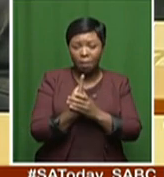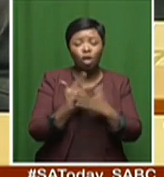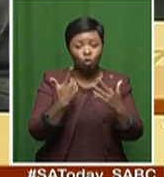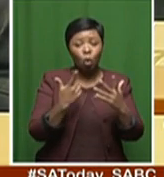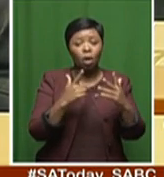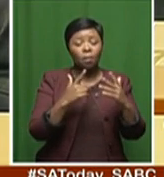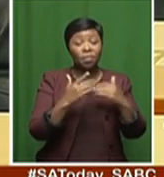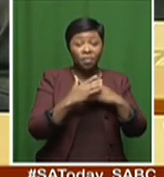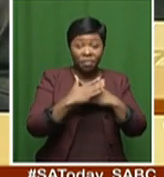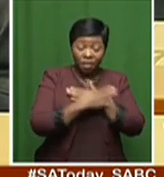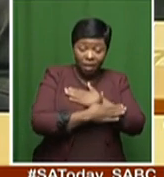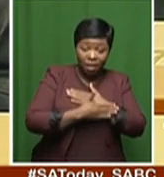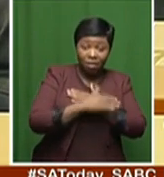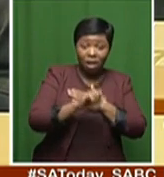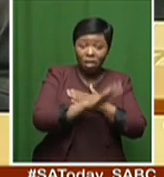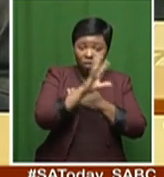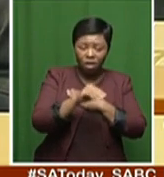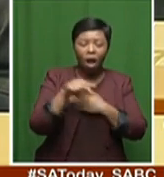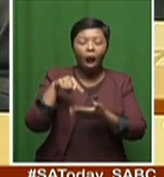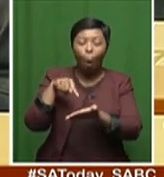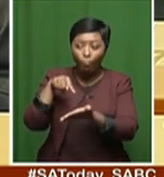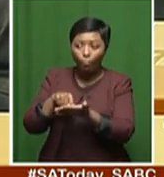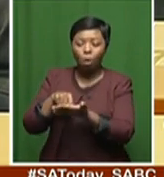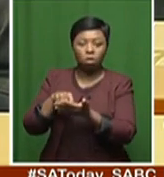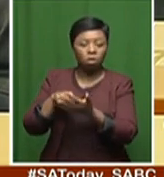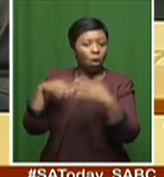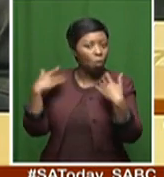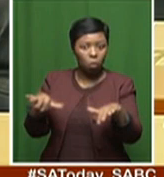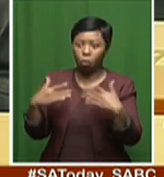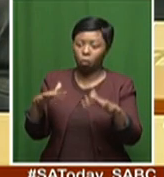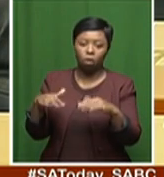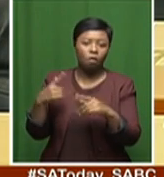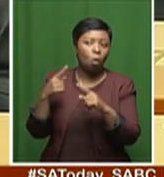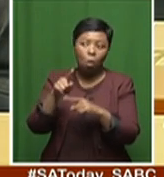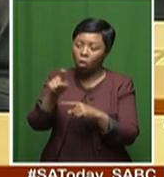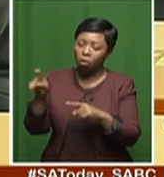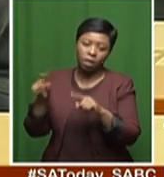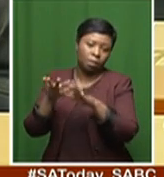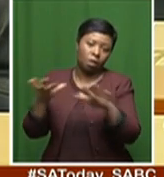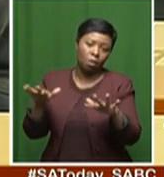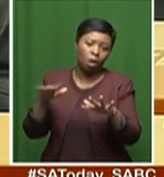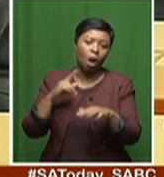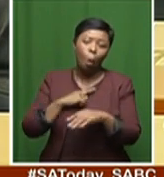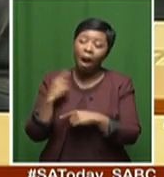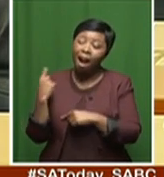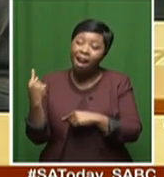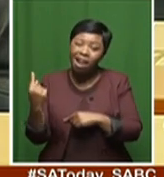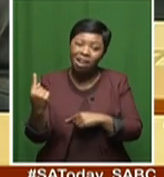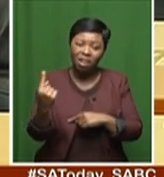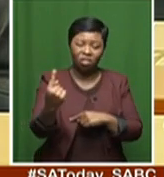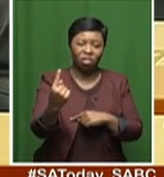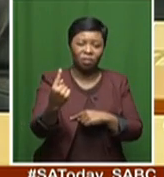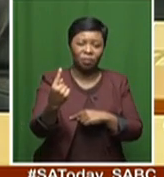much to each of these people, for they have each, in different ways, reaffirmed